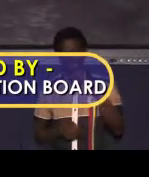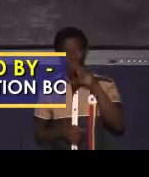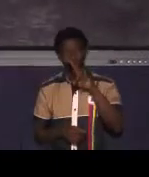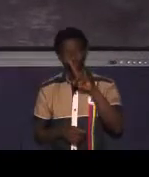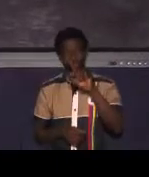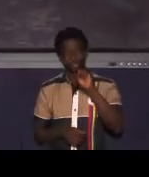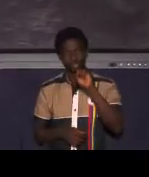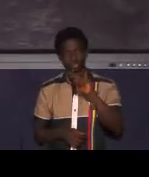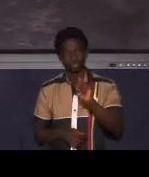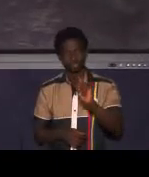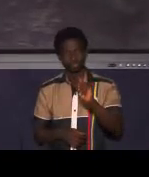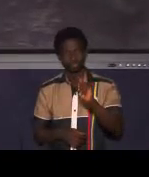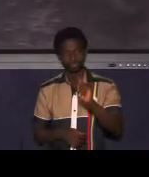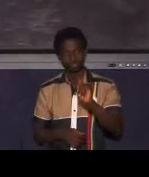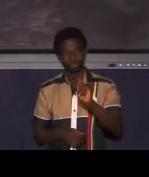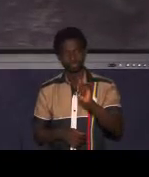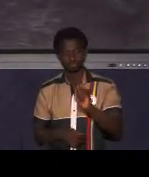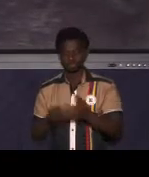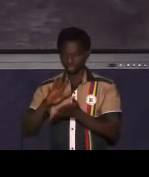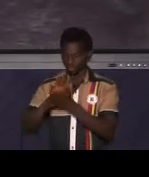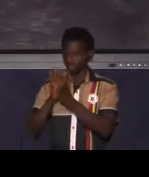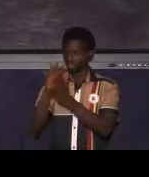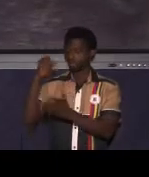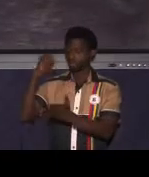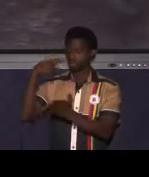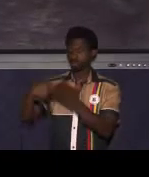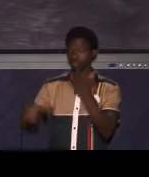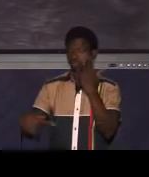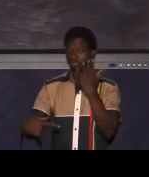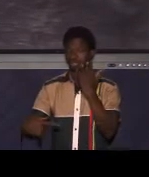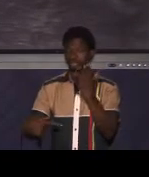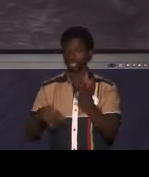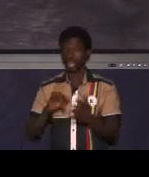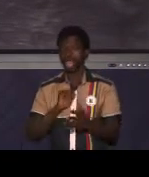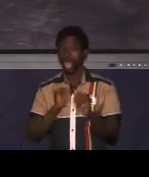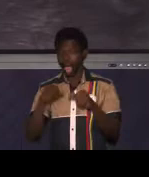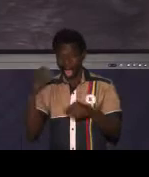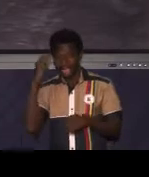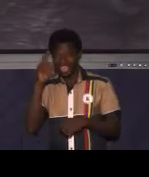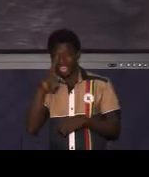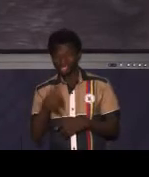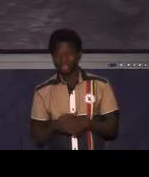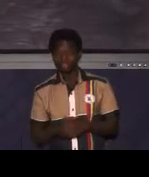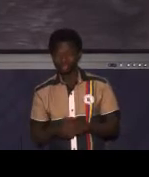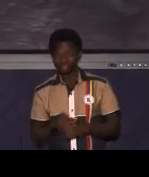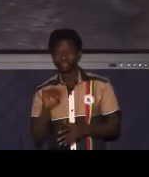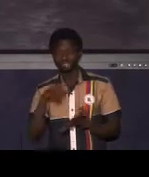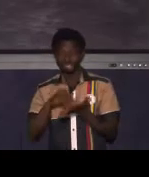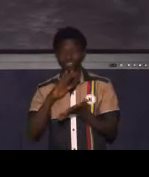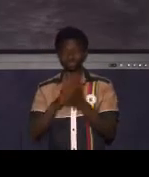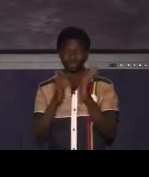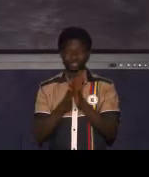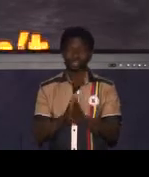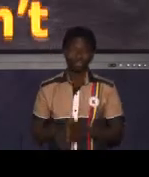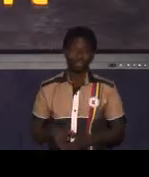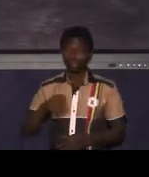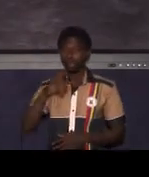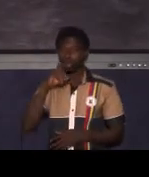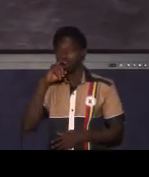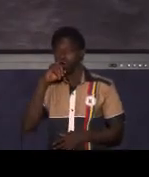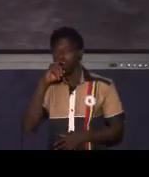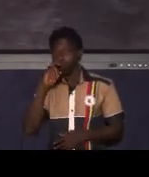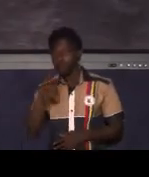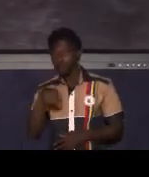Must. M-U-S-T. Must. Becomes what? I can hear you loud and clear. It